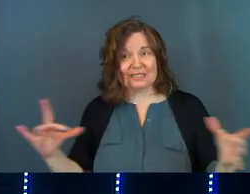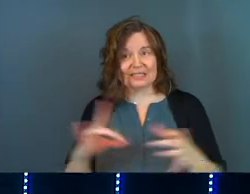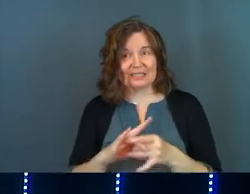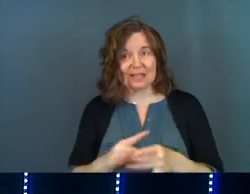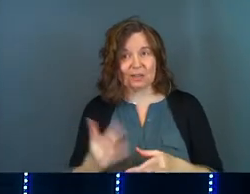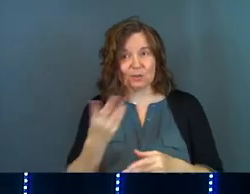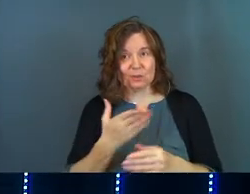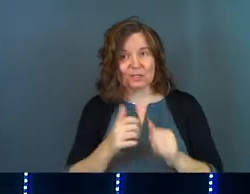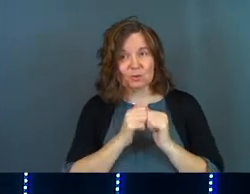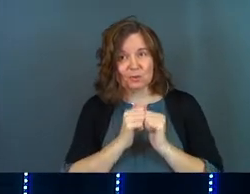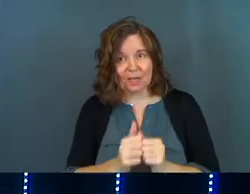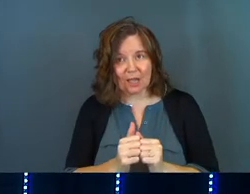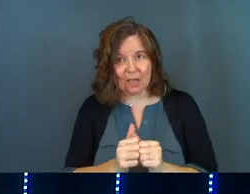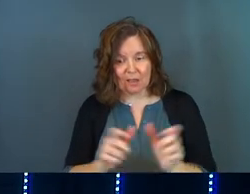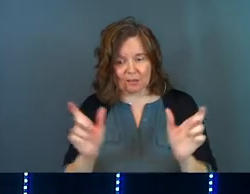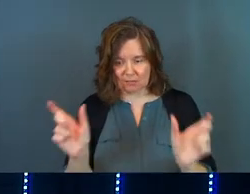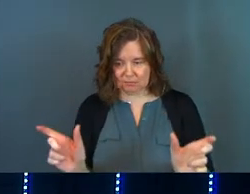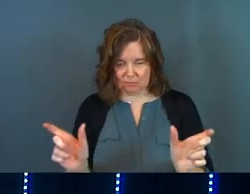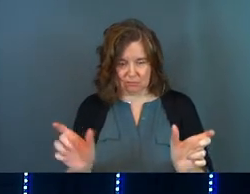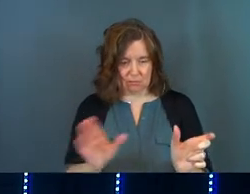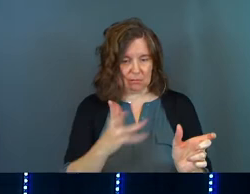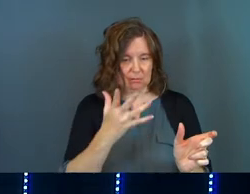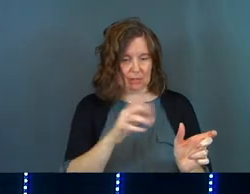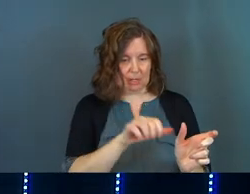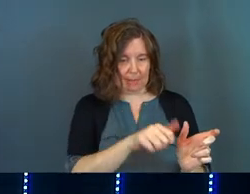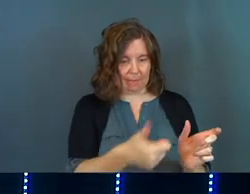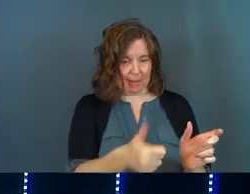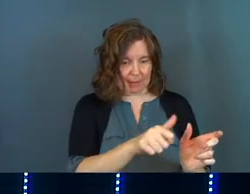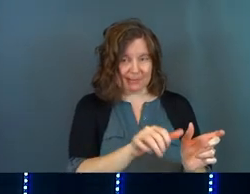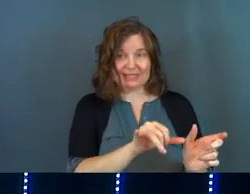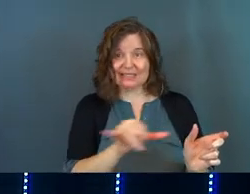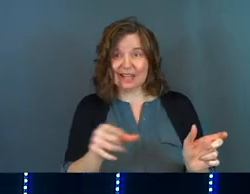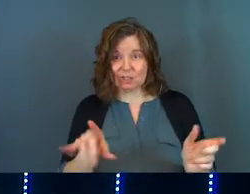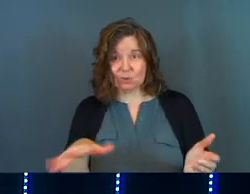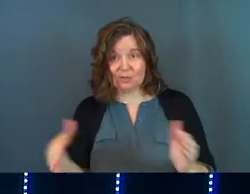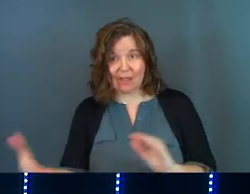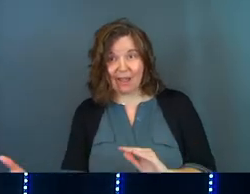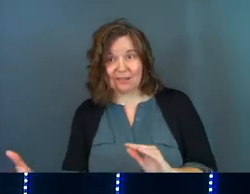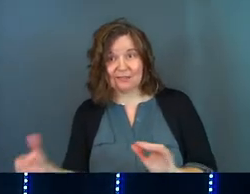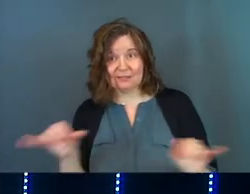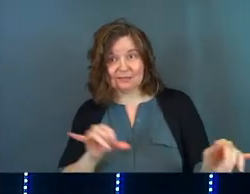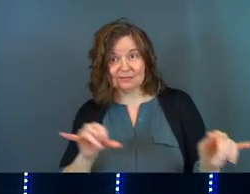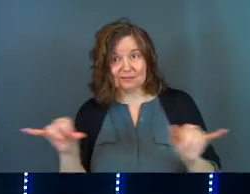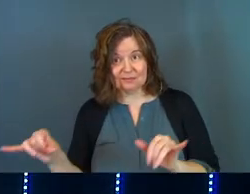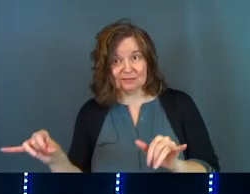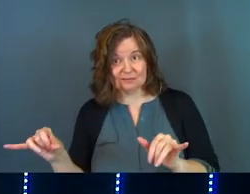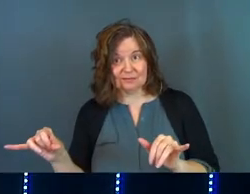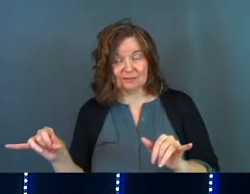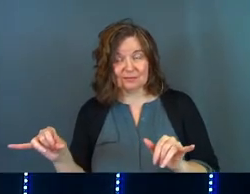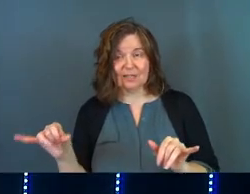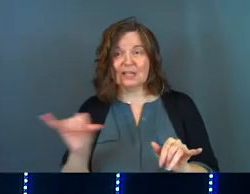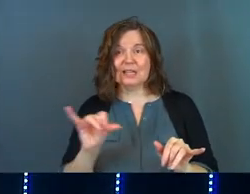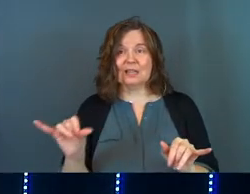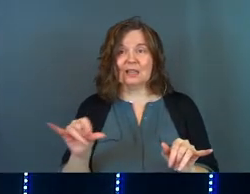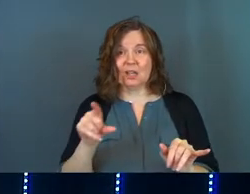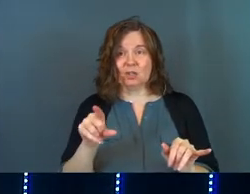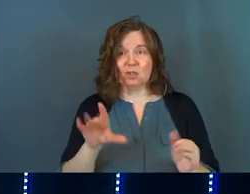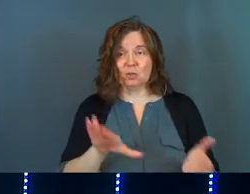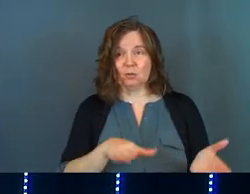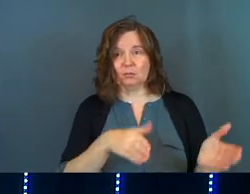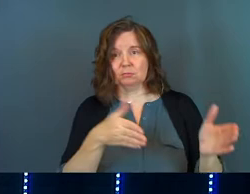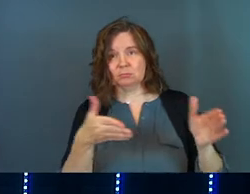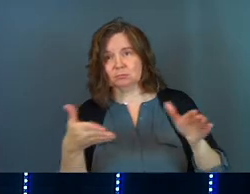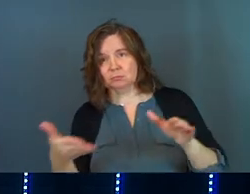the two things together. It says, when you get baptized, it's like you die. It's like you